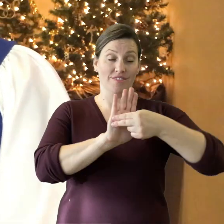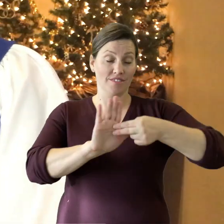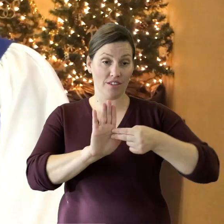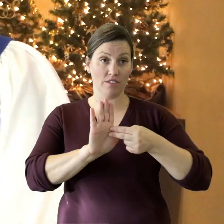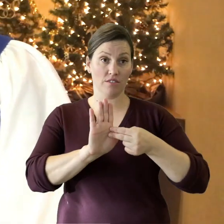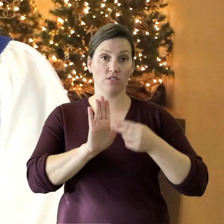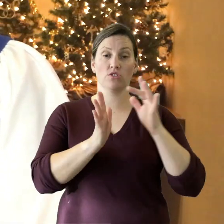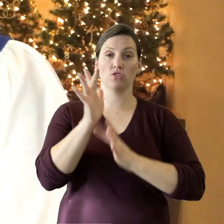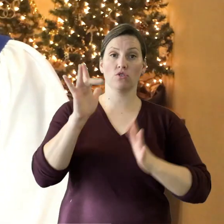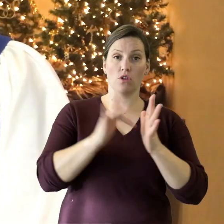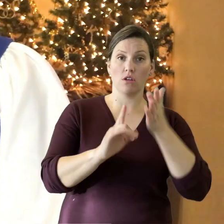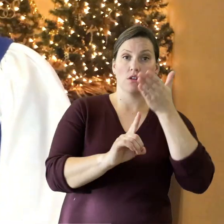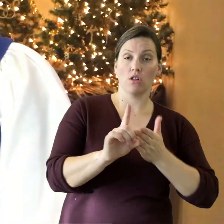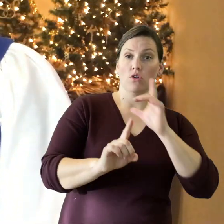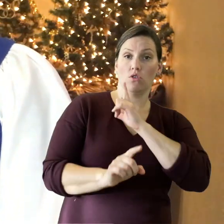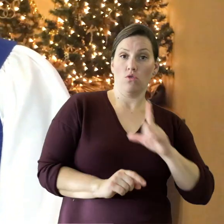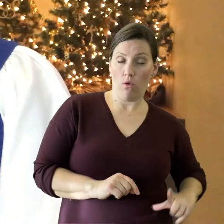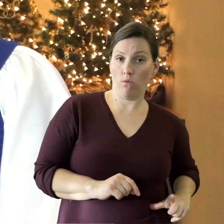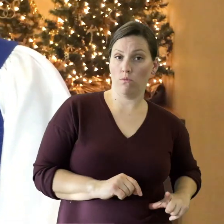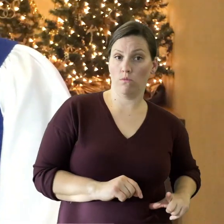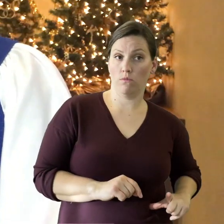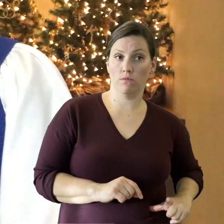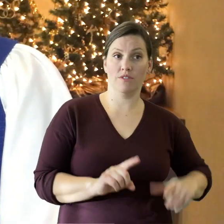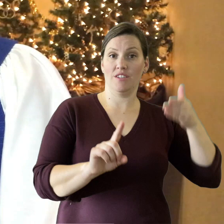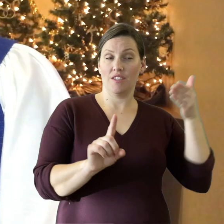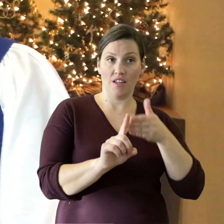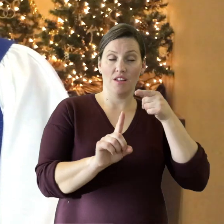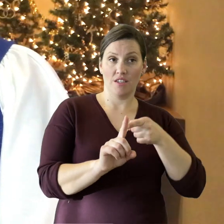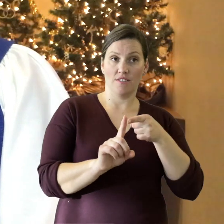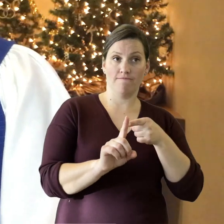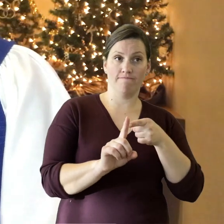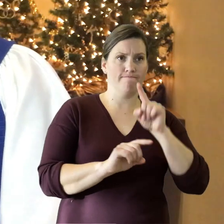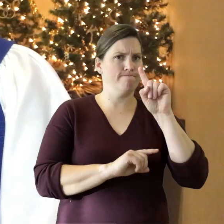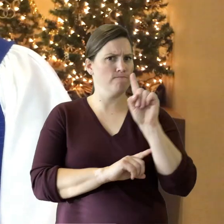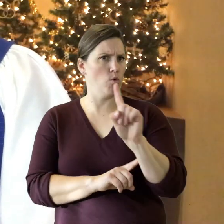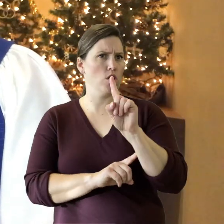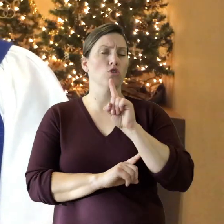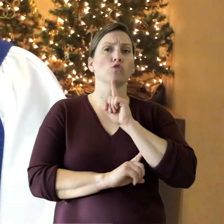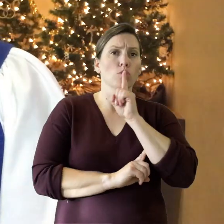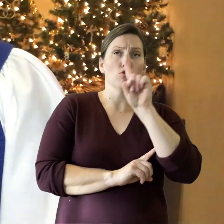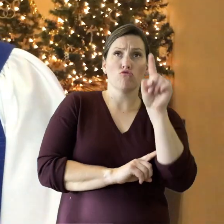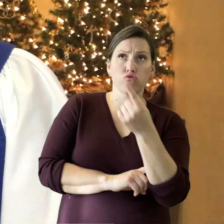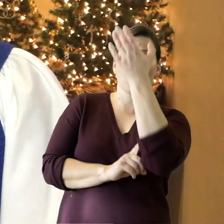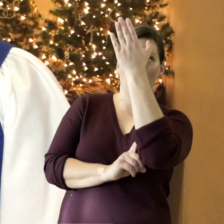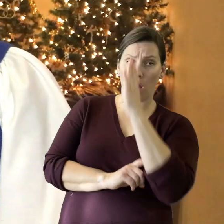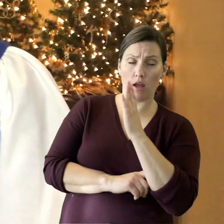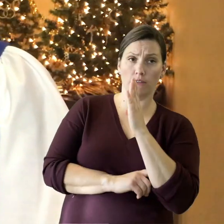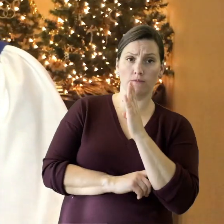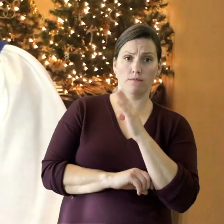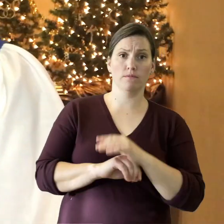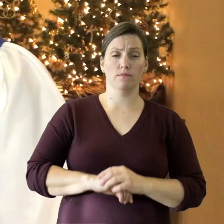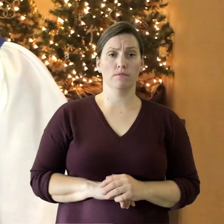title. Jesus is Lord. He is the one true and only God.